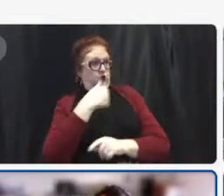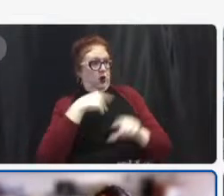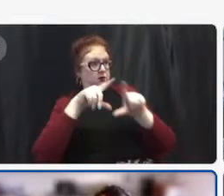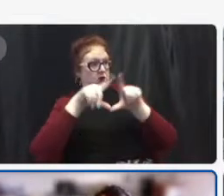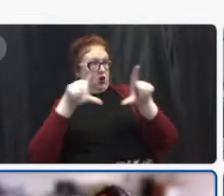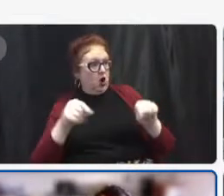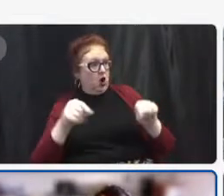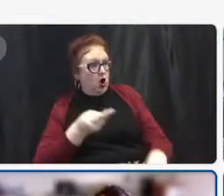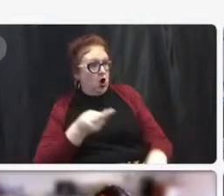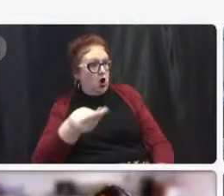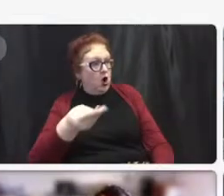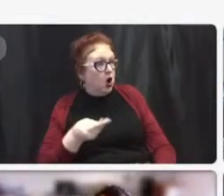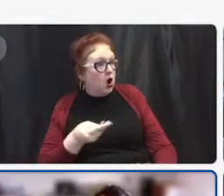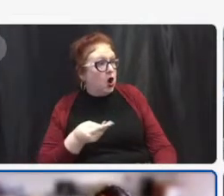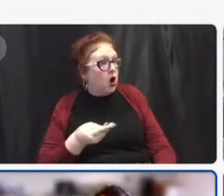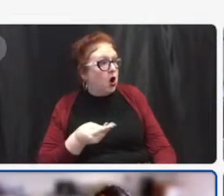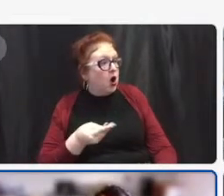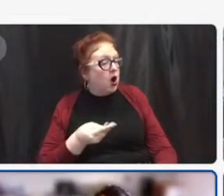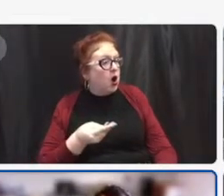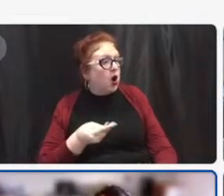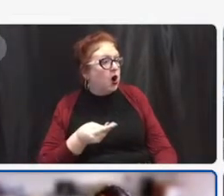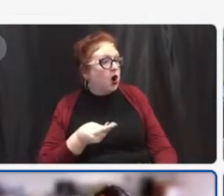like that? Did I miss?